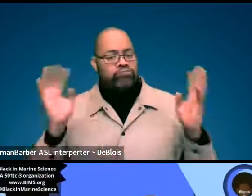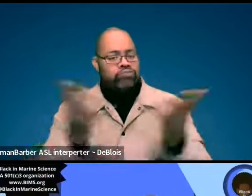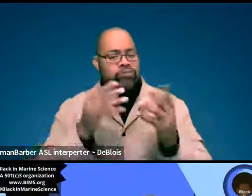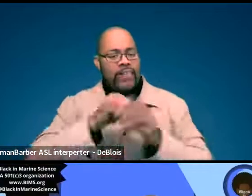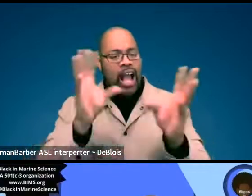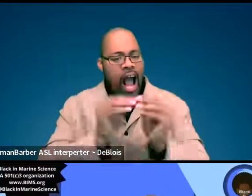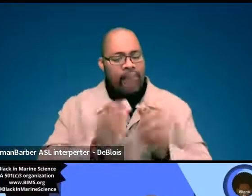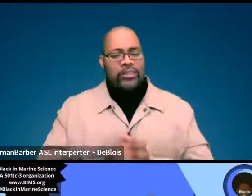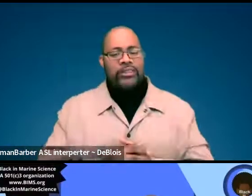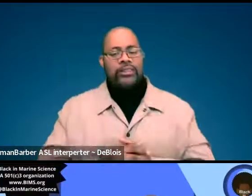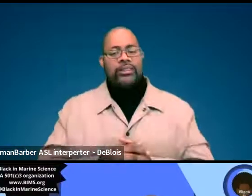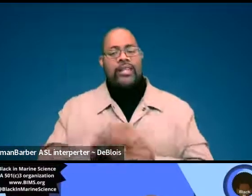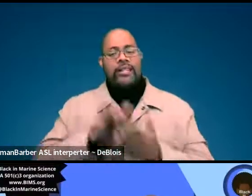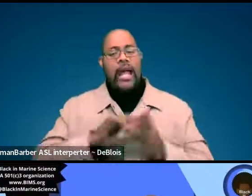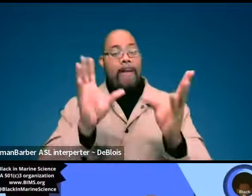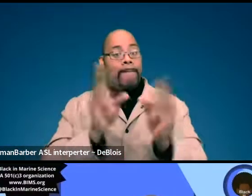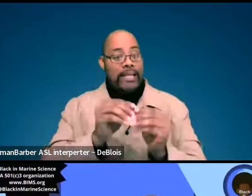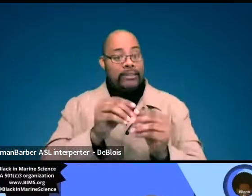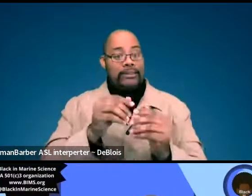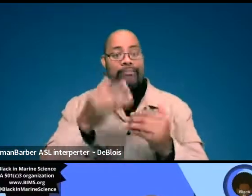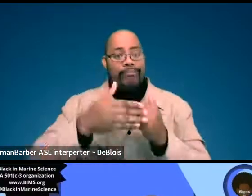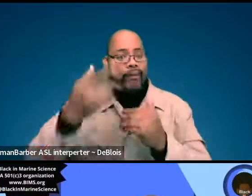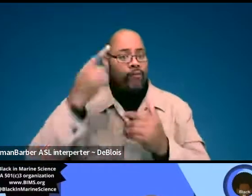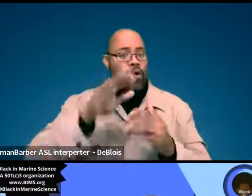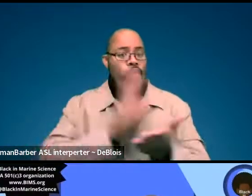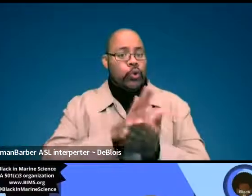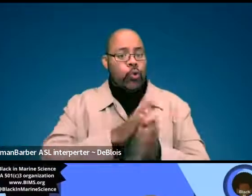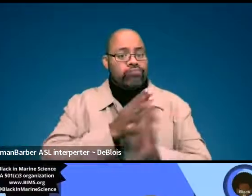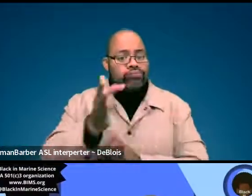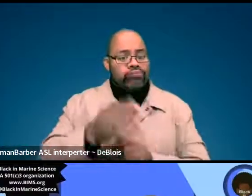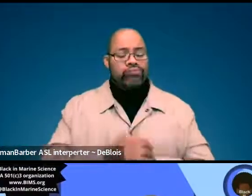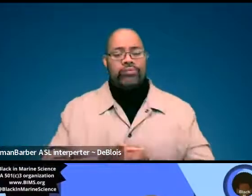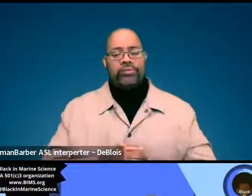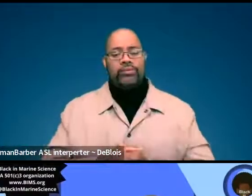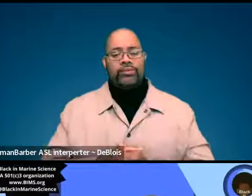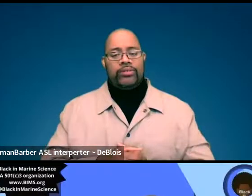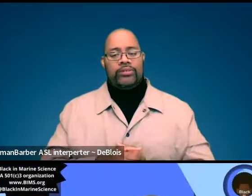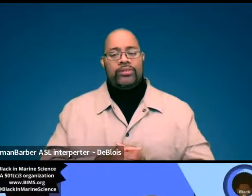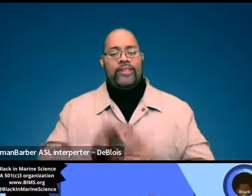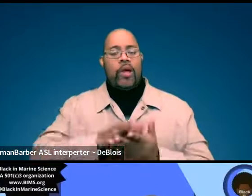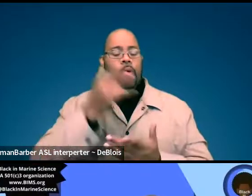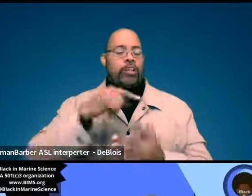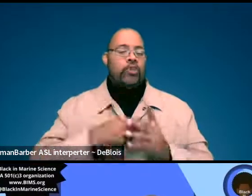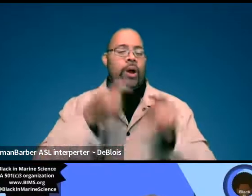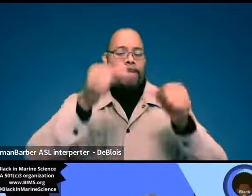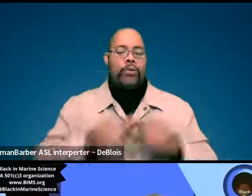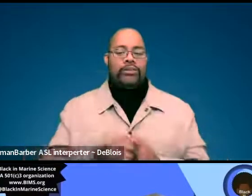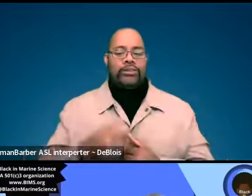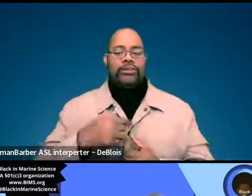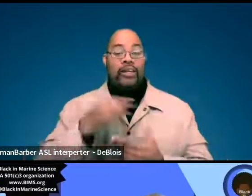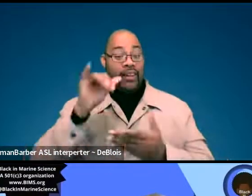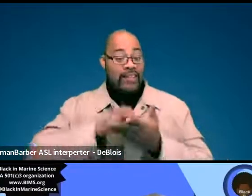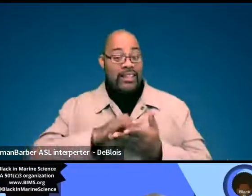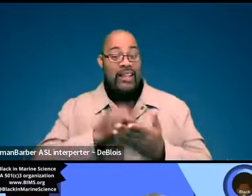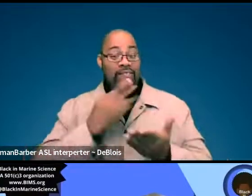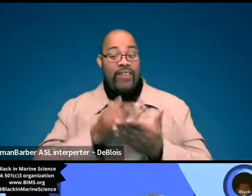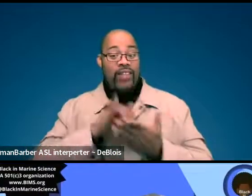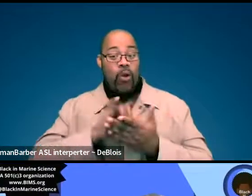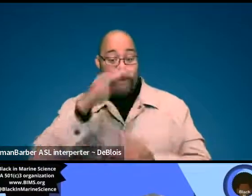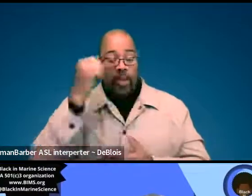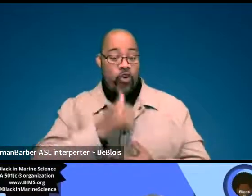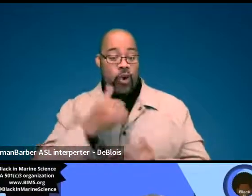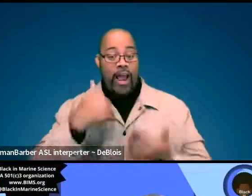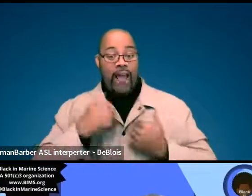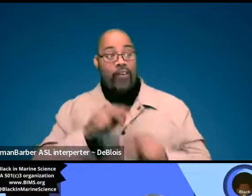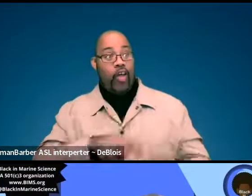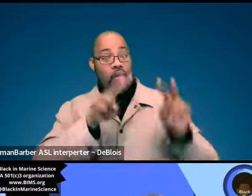conferences, at these meetings for like academic stuff. So that's why I started posting. Outside of being the fact that the only Black girl we had to